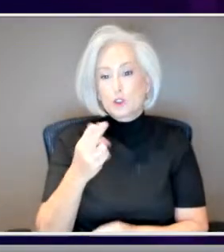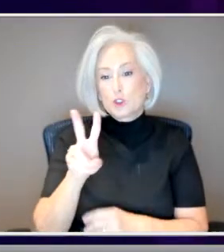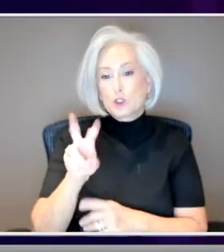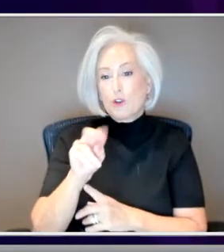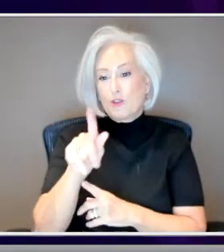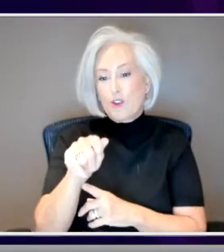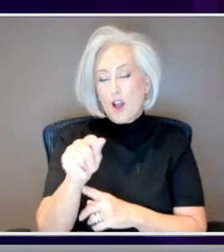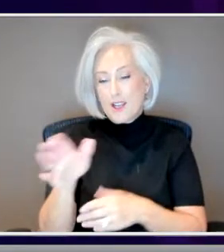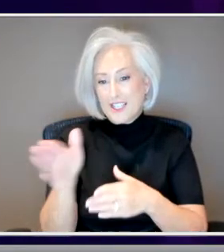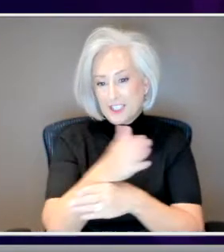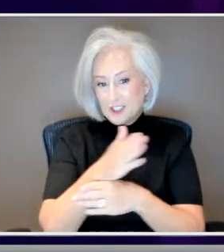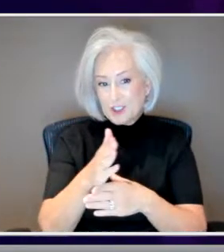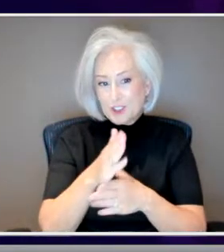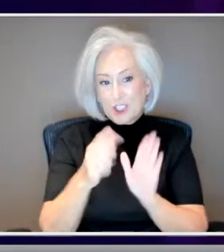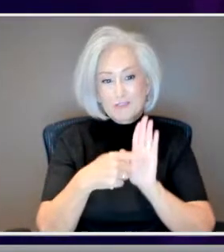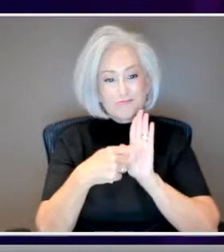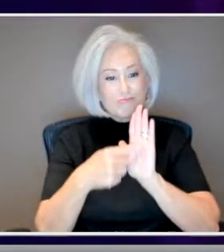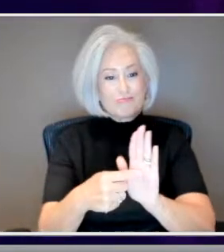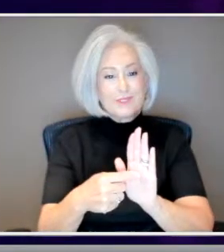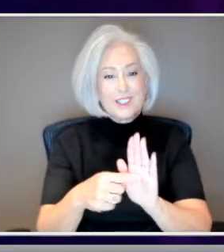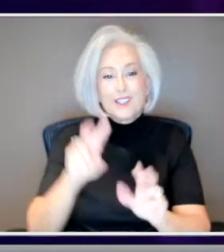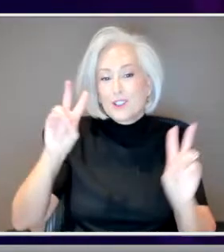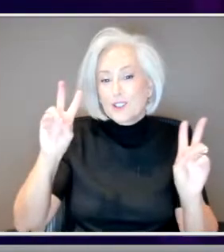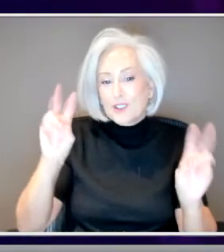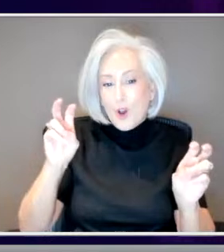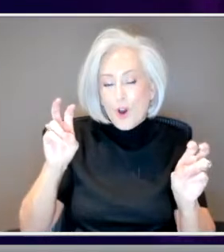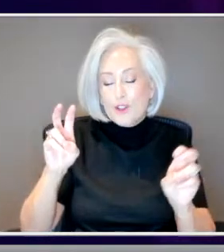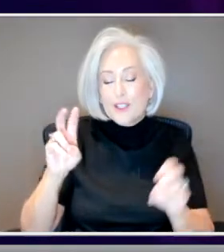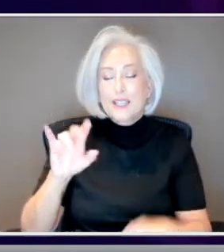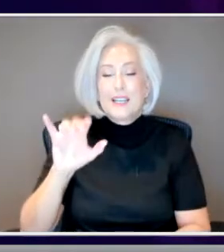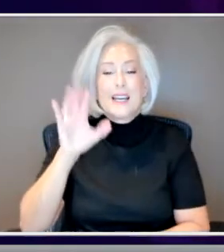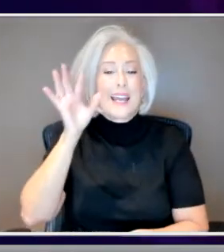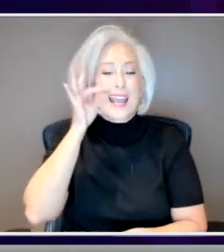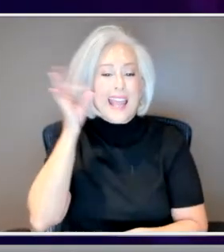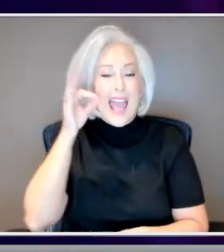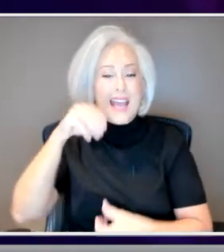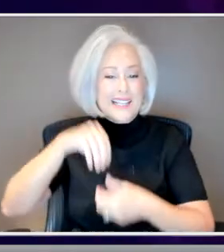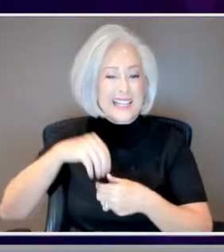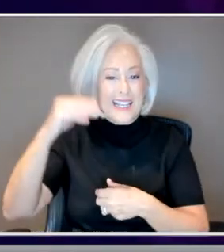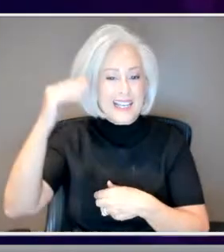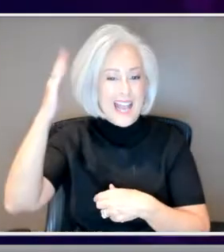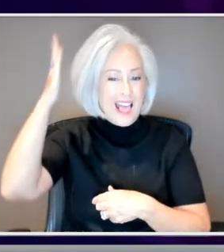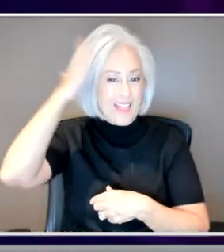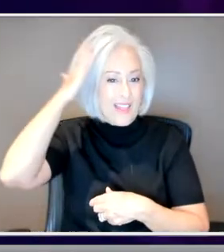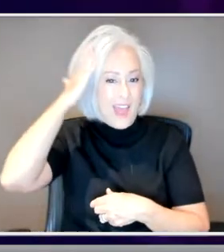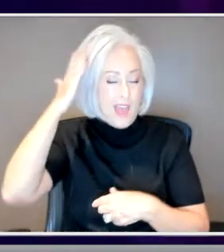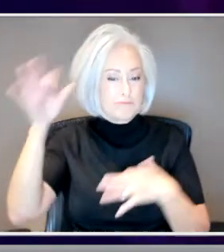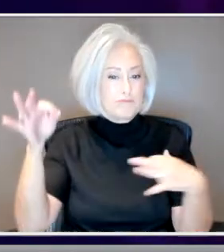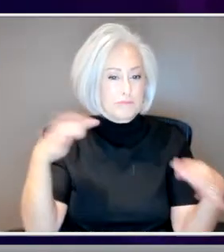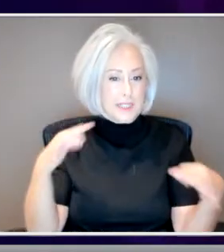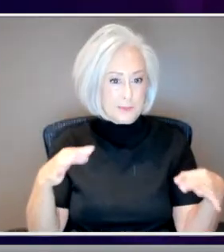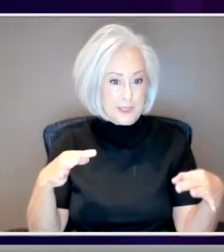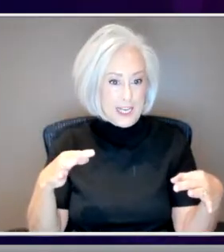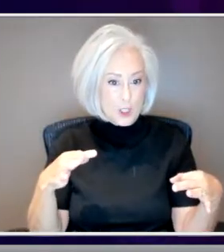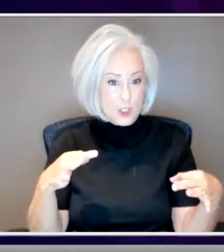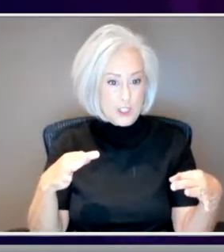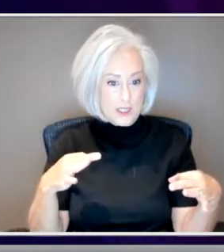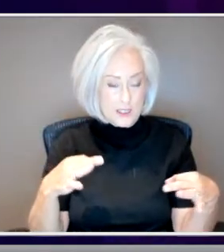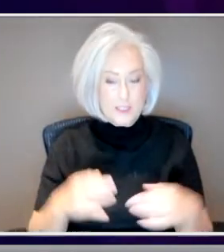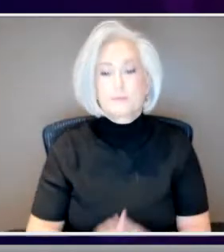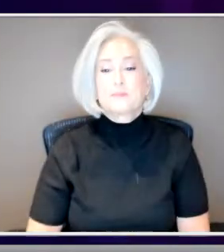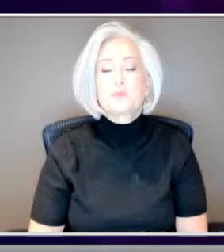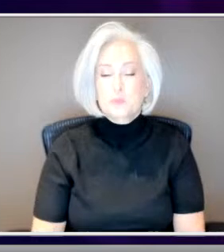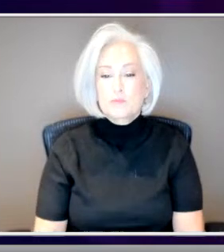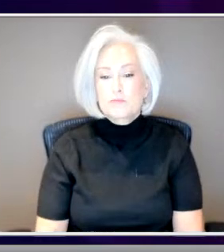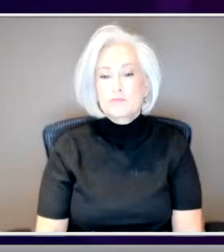the screen. Yeah. We call this the cat in the hat Yep. explanation. What it looks like when you see those misspellings. Yeah.